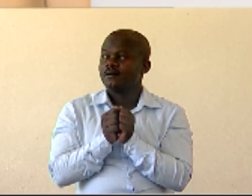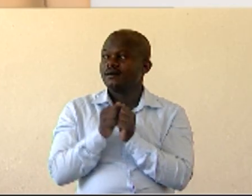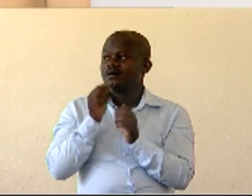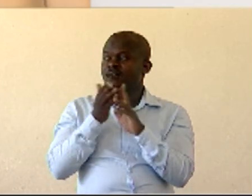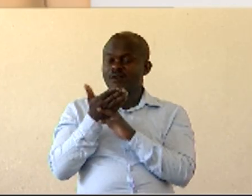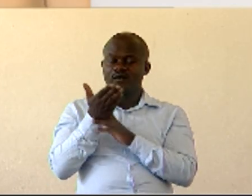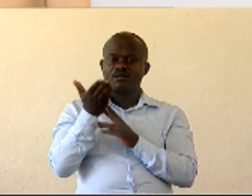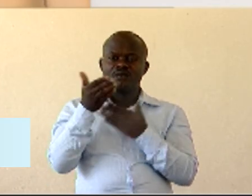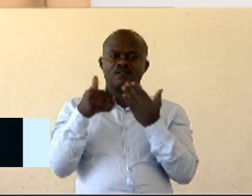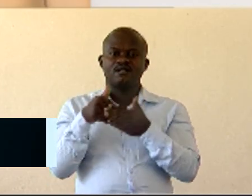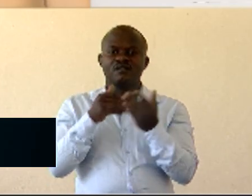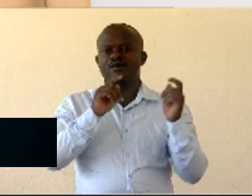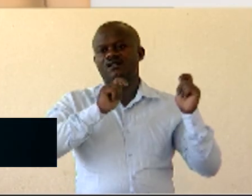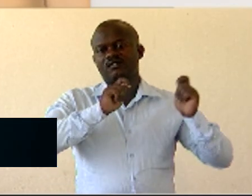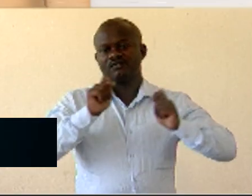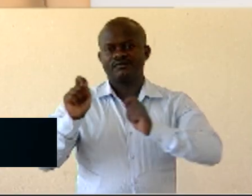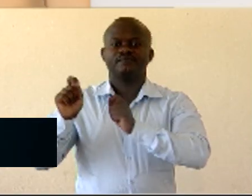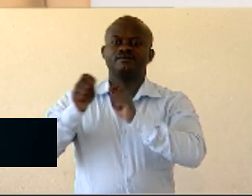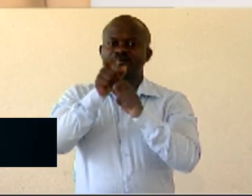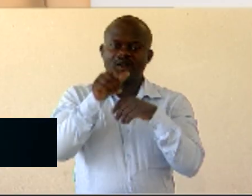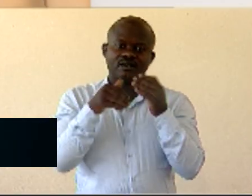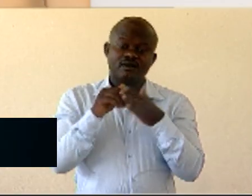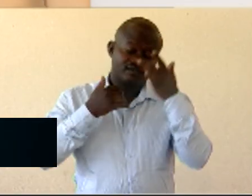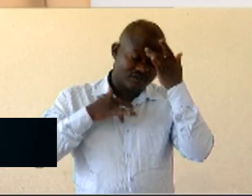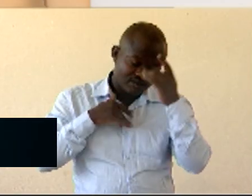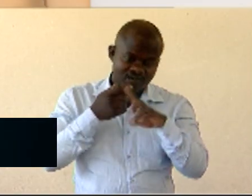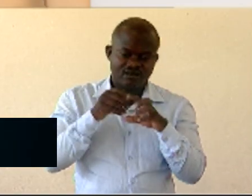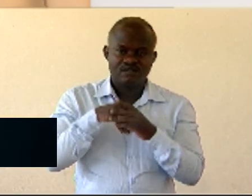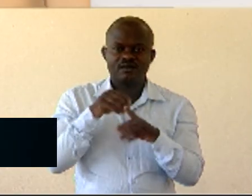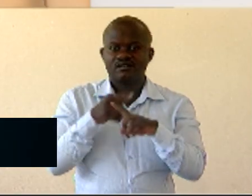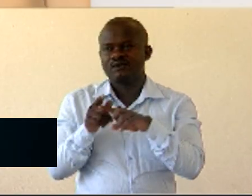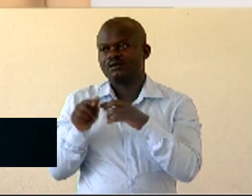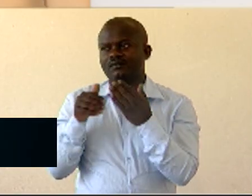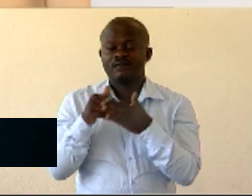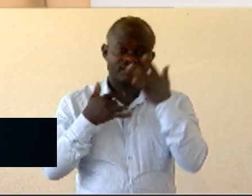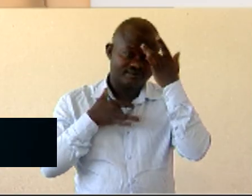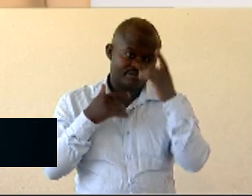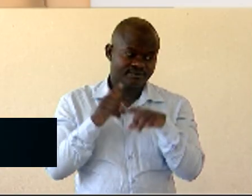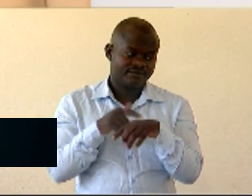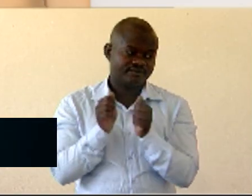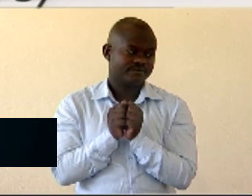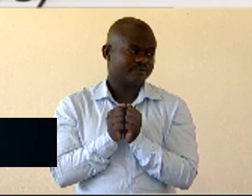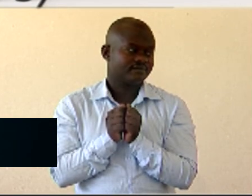Through blood transfusion, a person can suffer from the infection, from infectious disease.